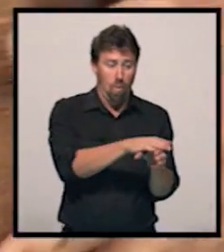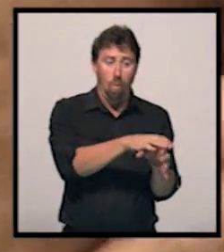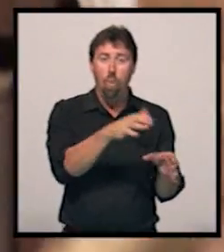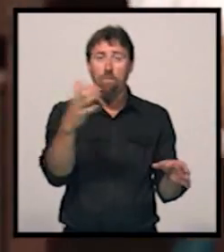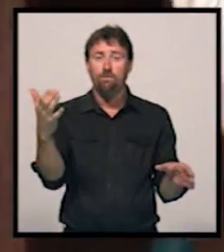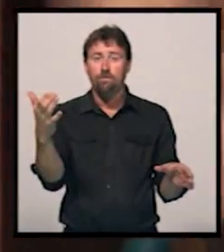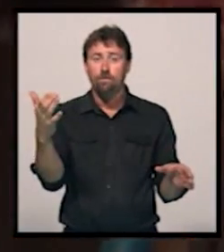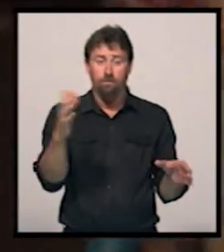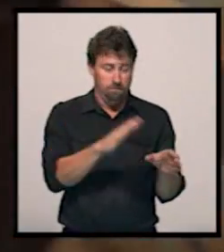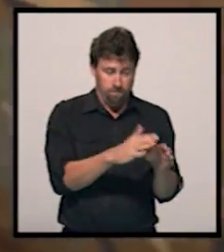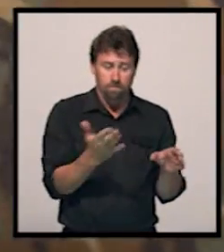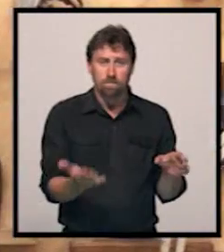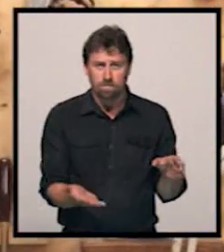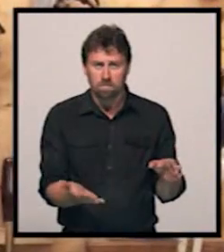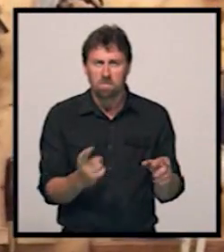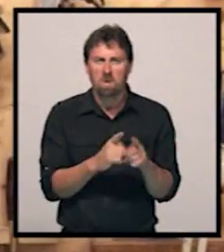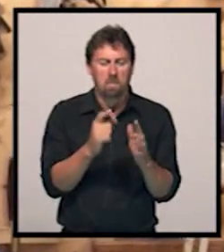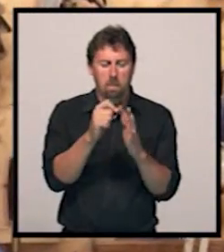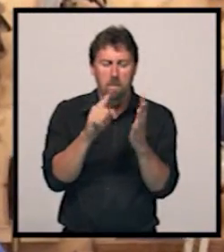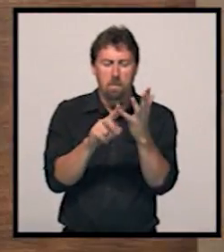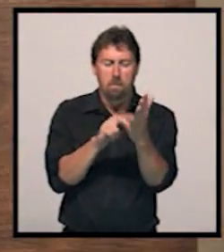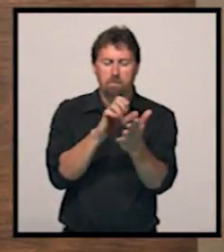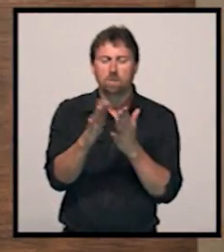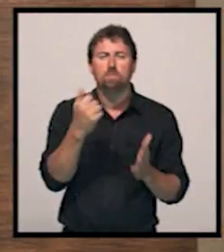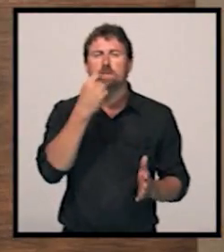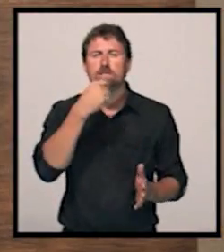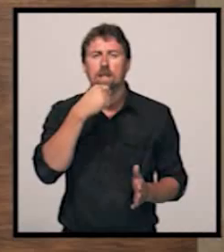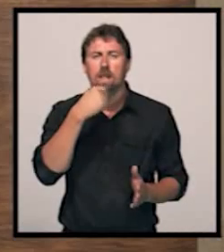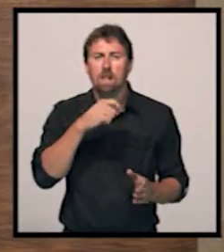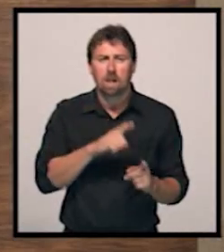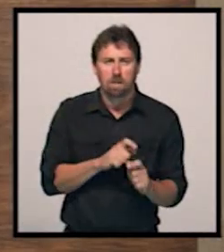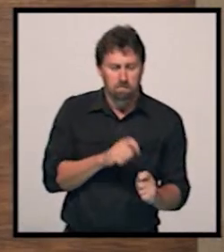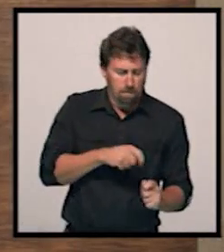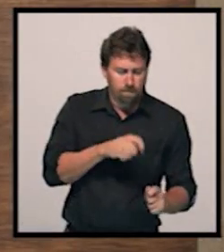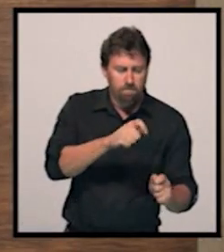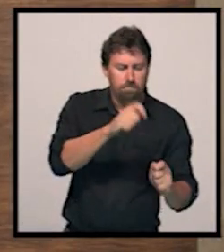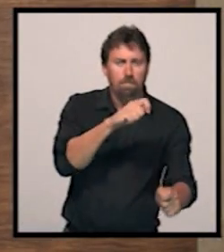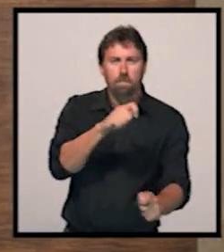like that, get a punch or a pencil or something or other, and just